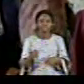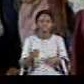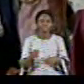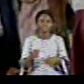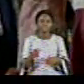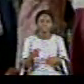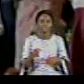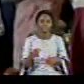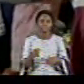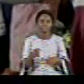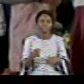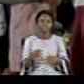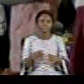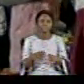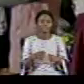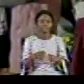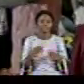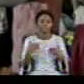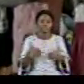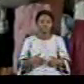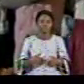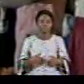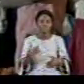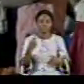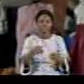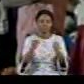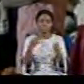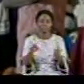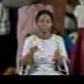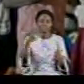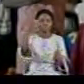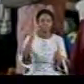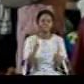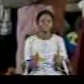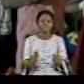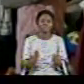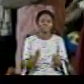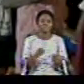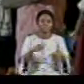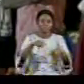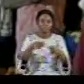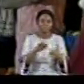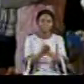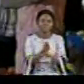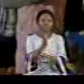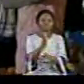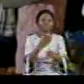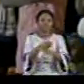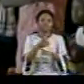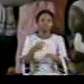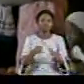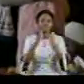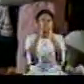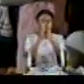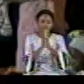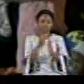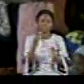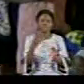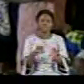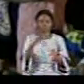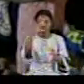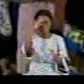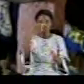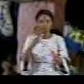traveling all the way to her where she was, she says, after the prayer of the man of God, again, something about her final amen, the